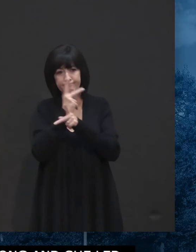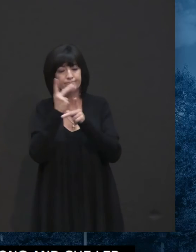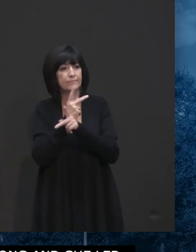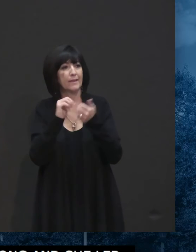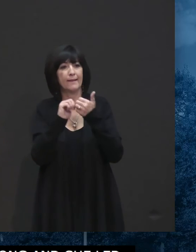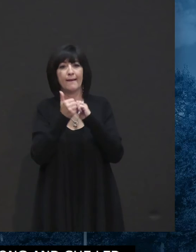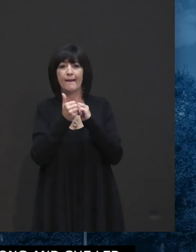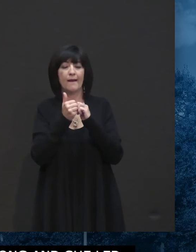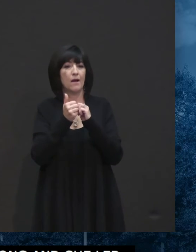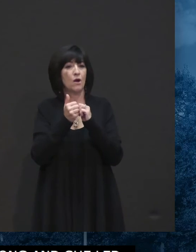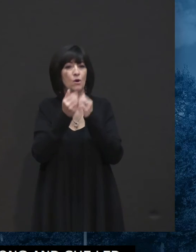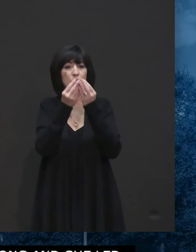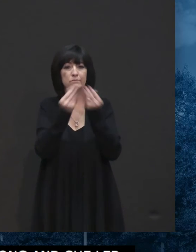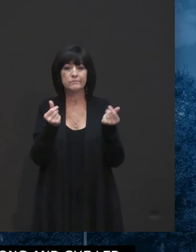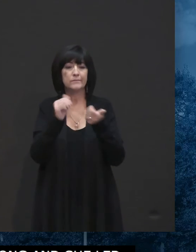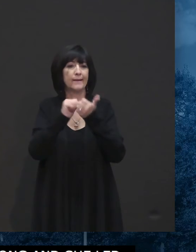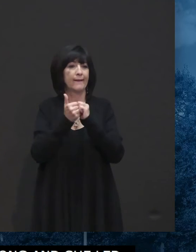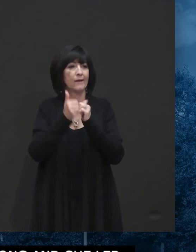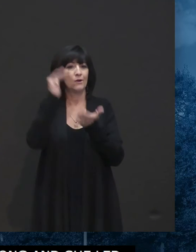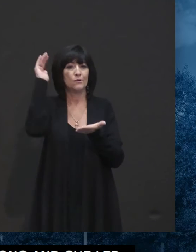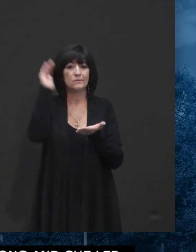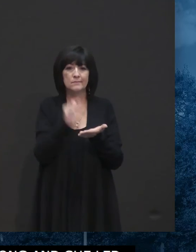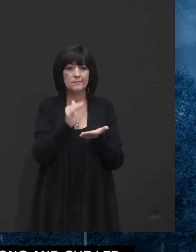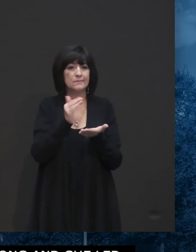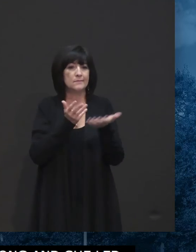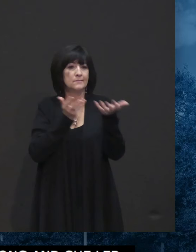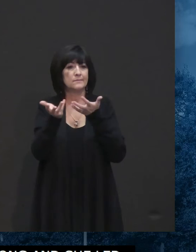or suspected to be homeless, make sure they had